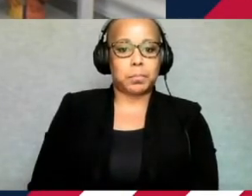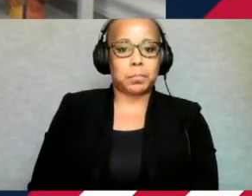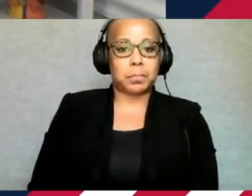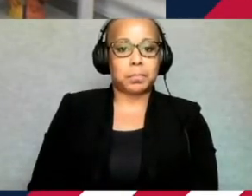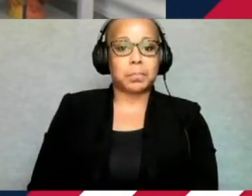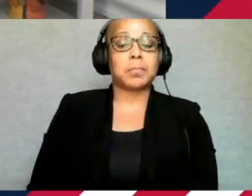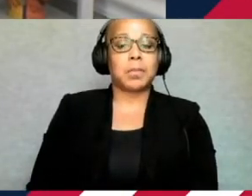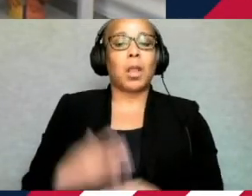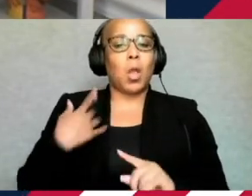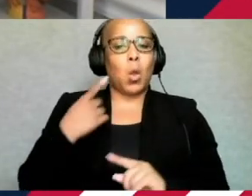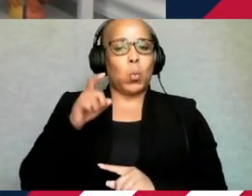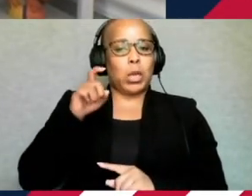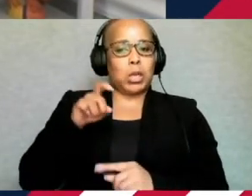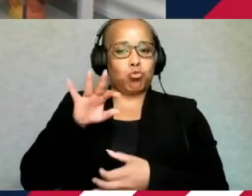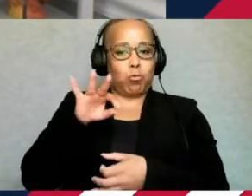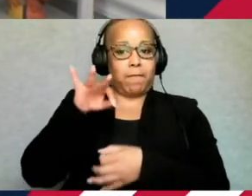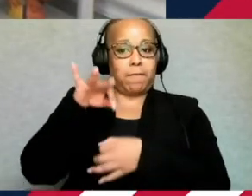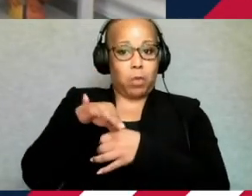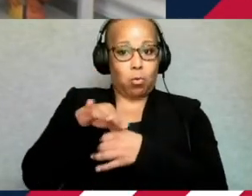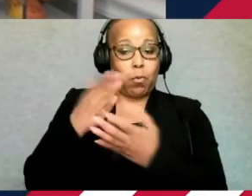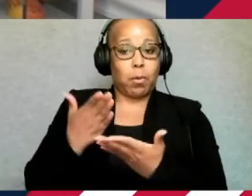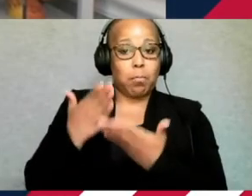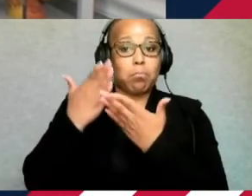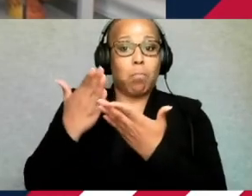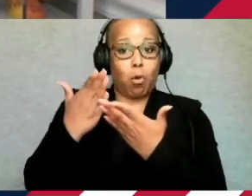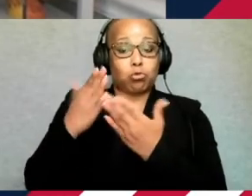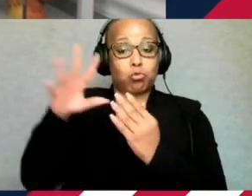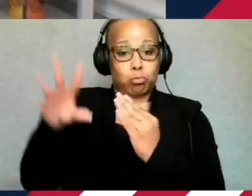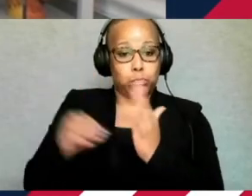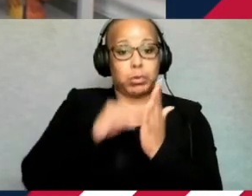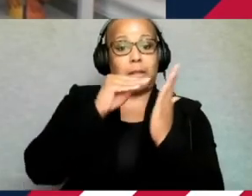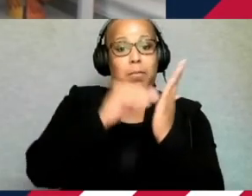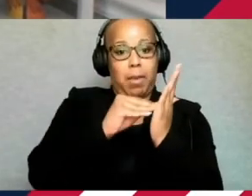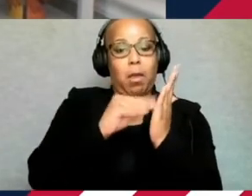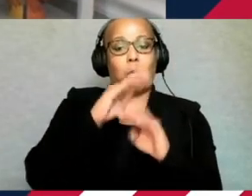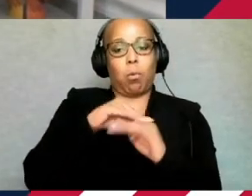We need to vote on the motion to put this back on the table.